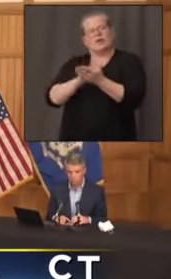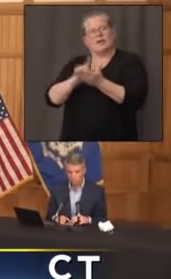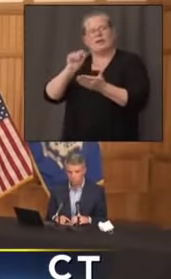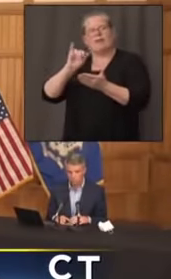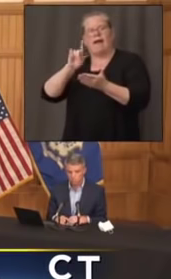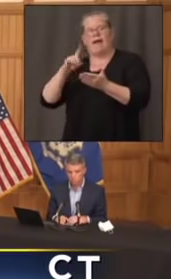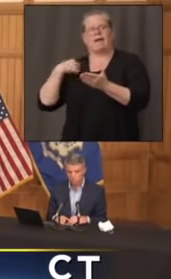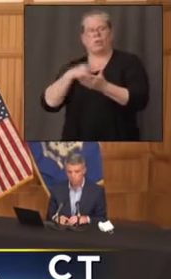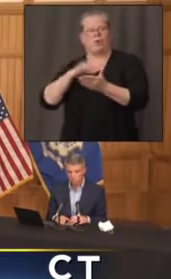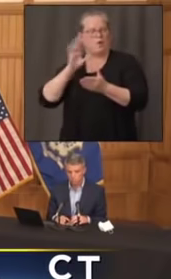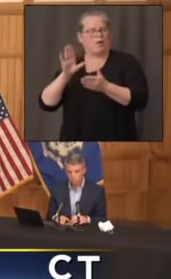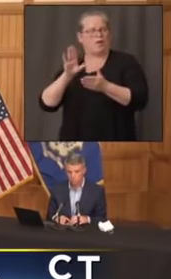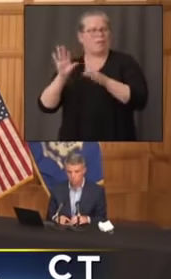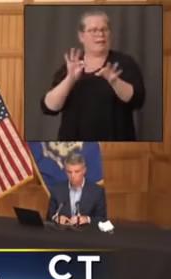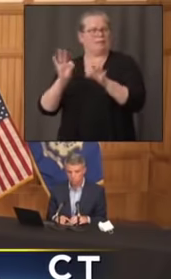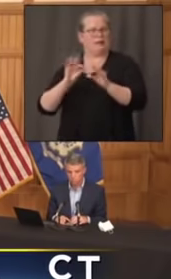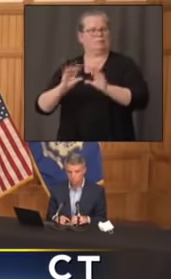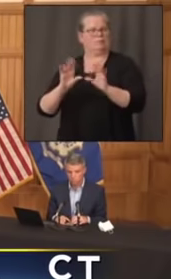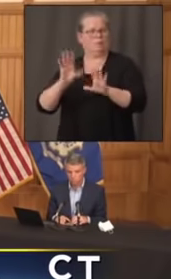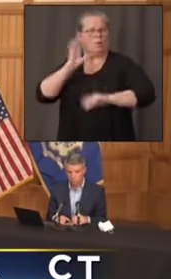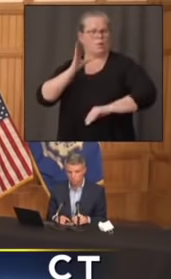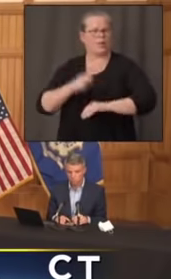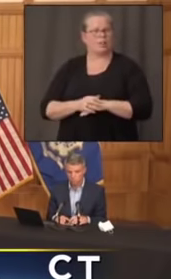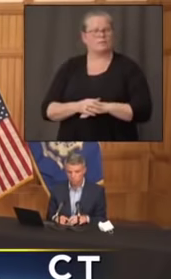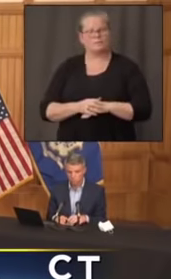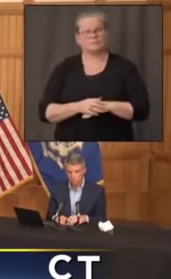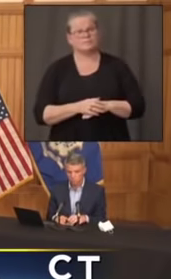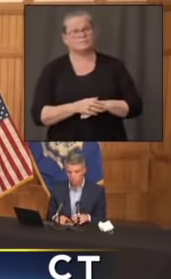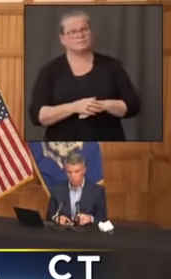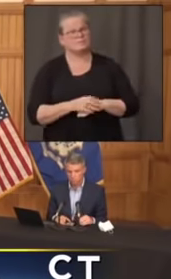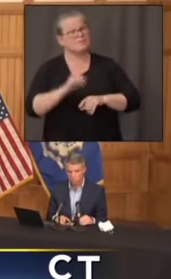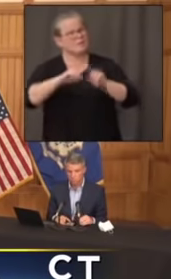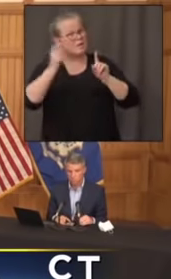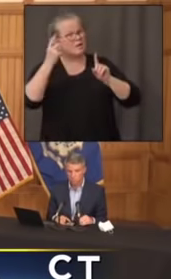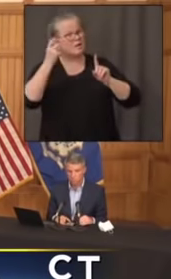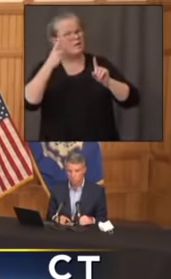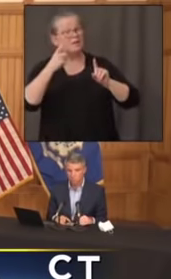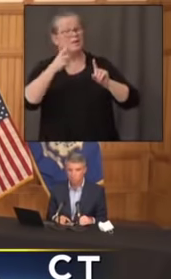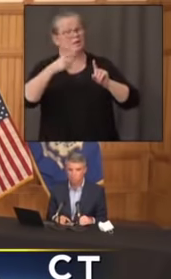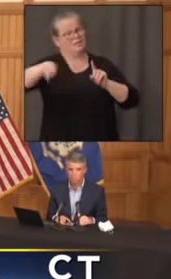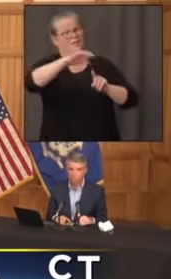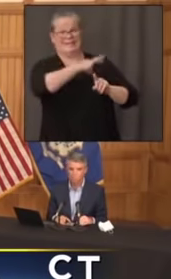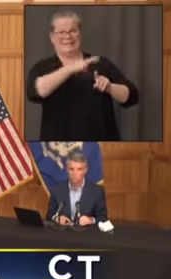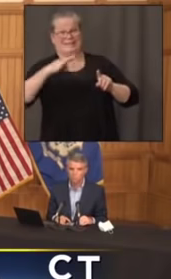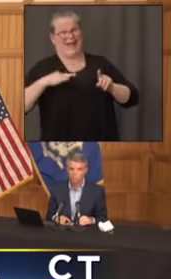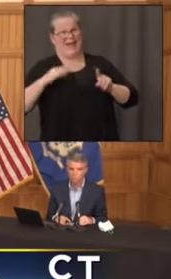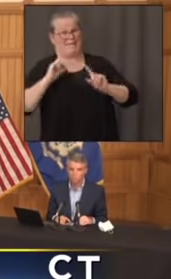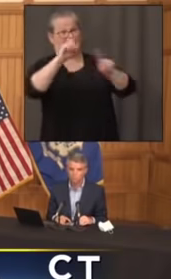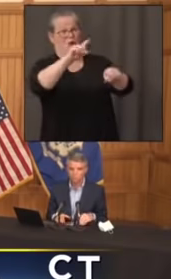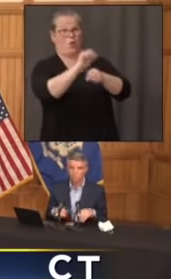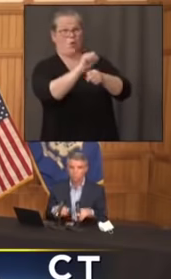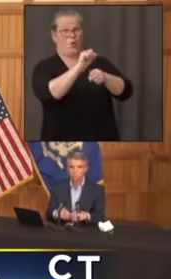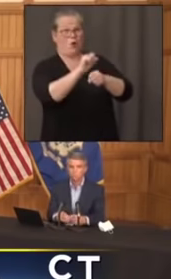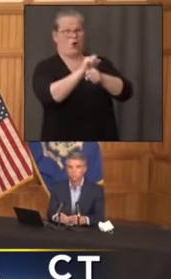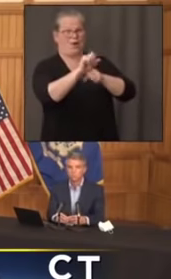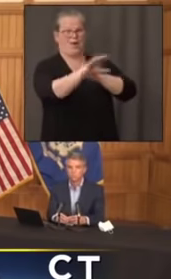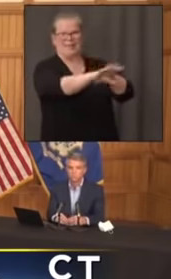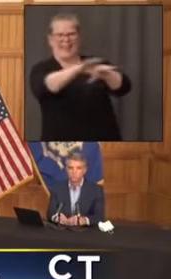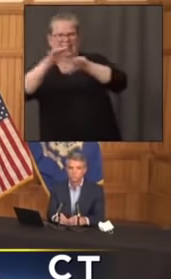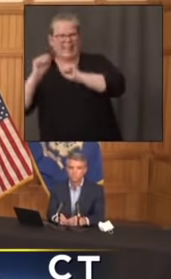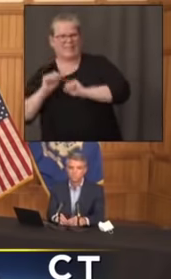What doesn't change in that scenario is the fact that workers still go home. So, I mean, in this kind of a scenario, especially if we're still talking about